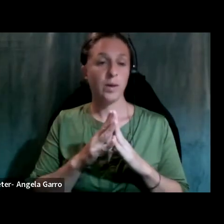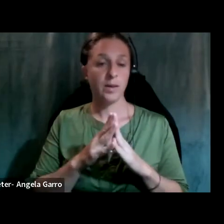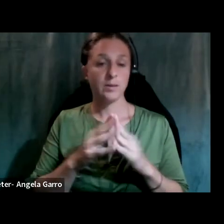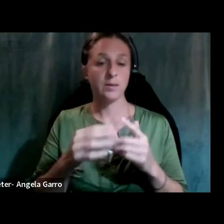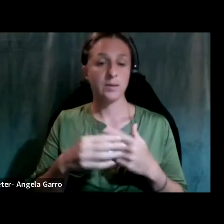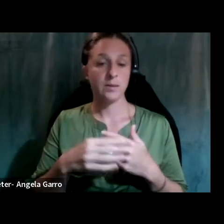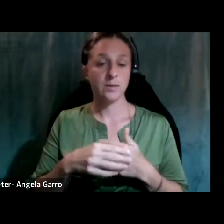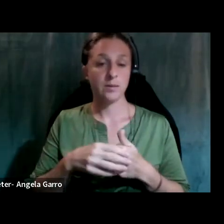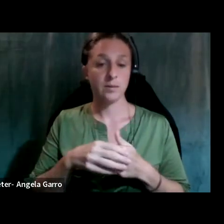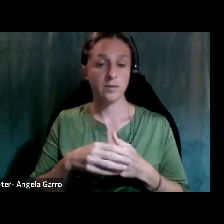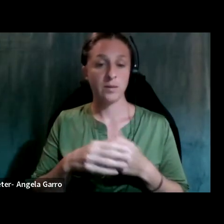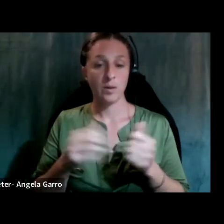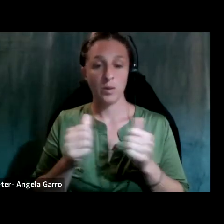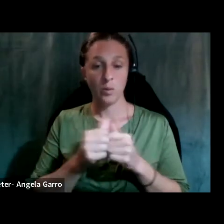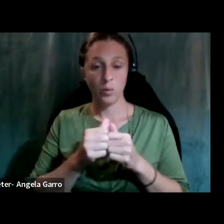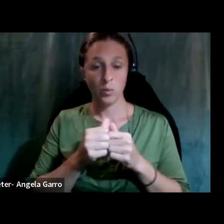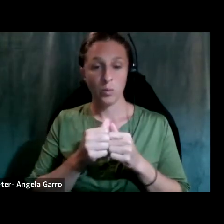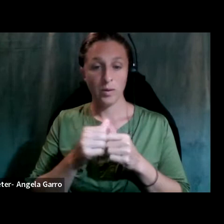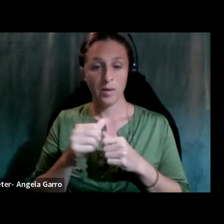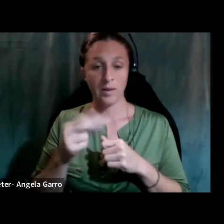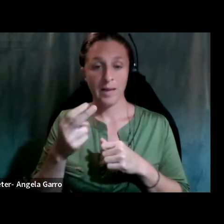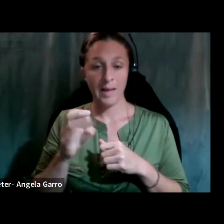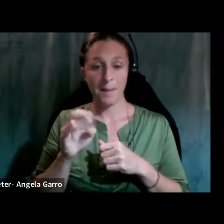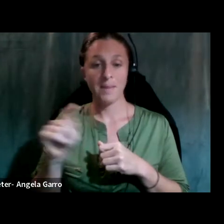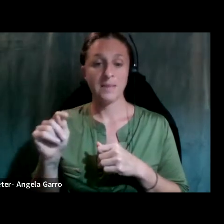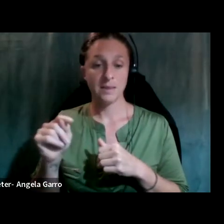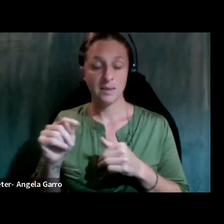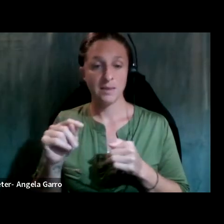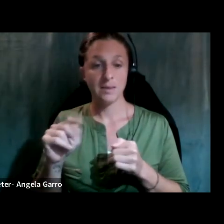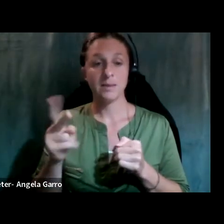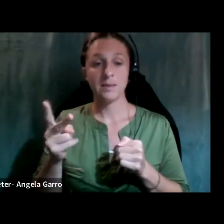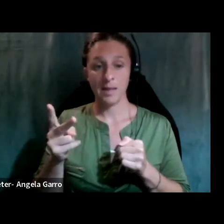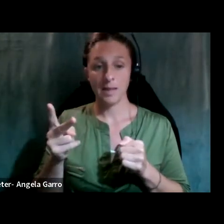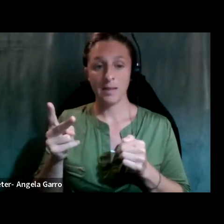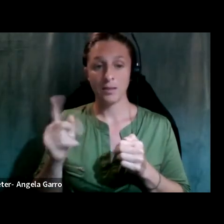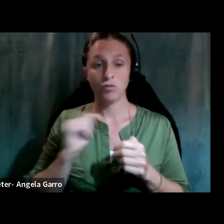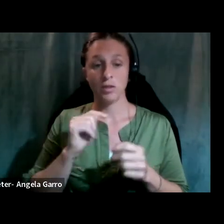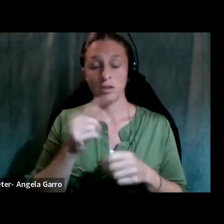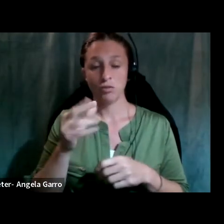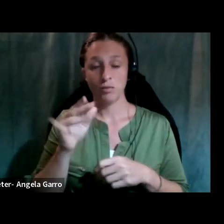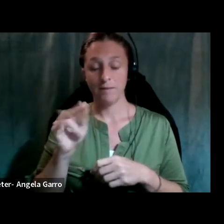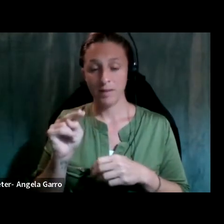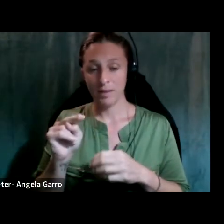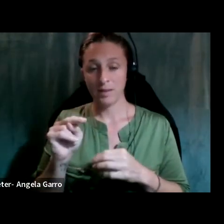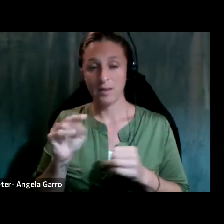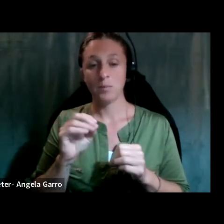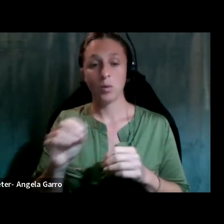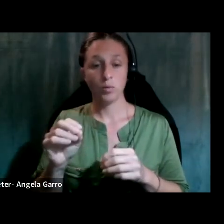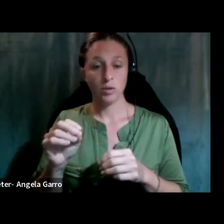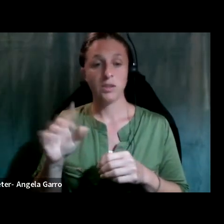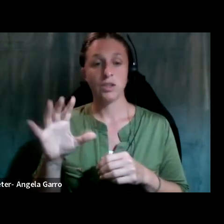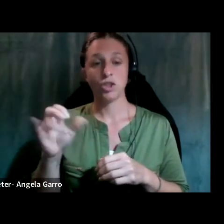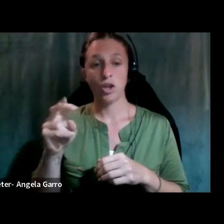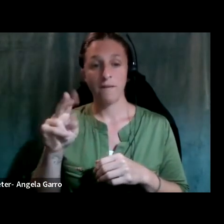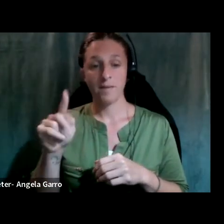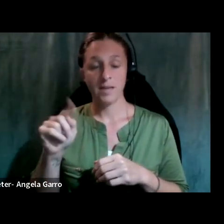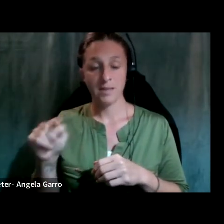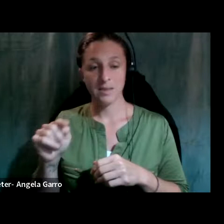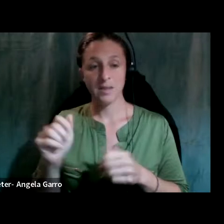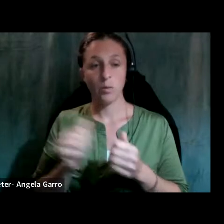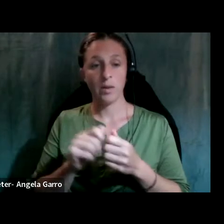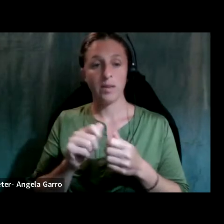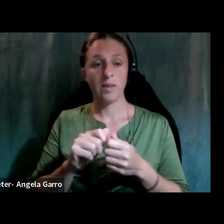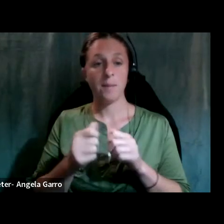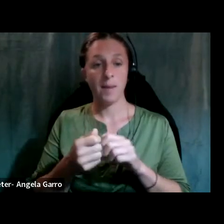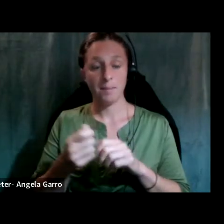a helmet. Yeah. Yes. Helmet. Is there a second? Second by trustee Griffin. Motion made by trustee Chavez with amendment,